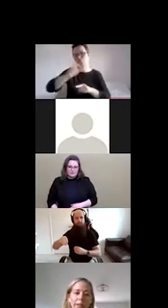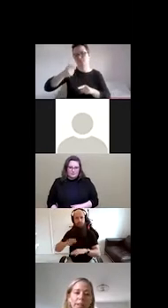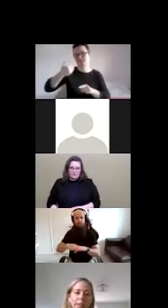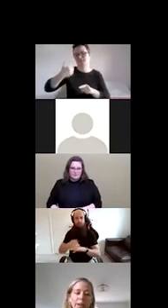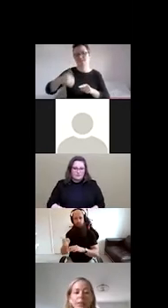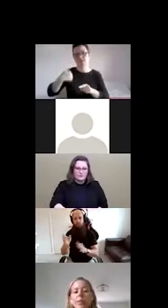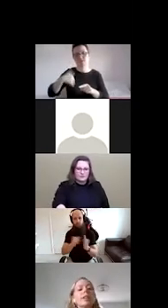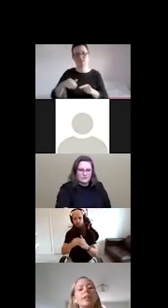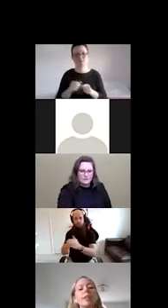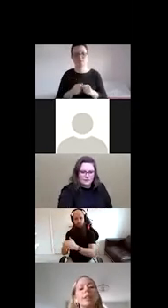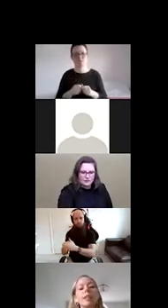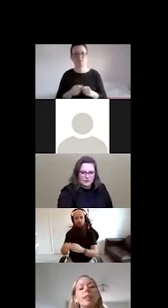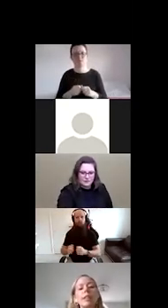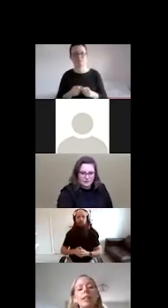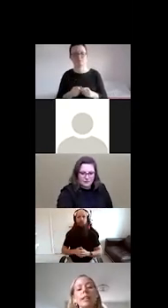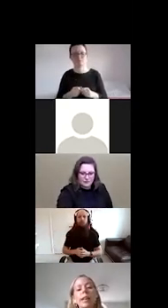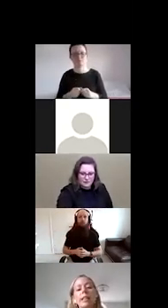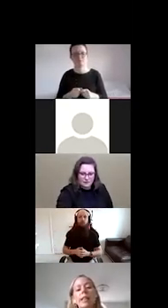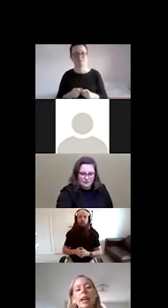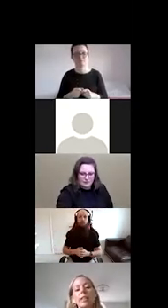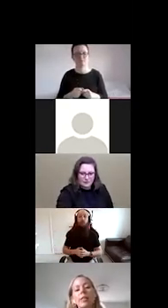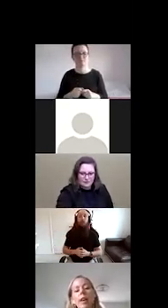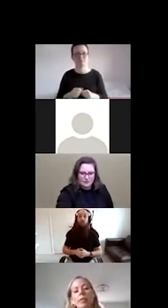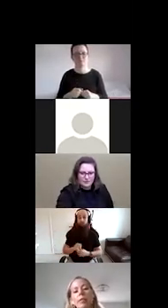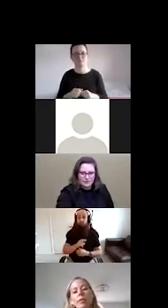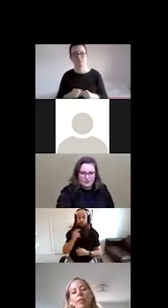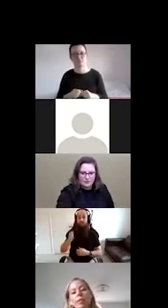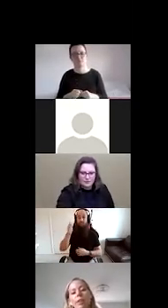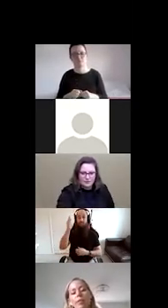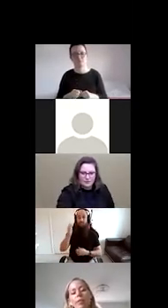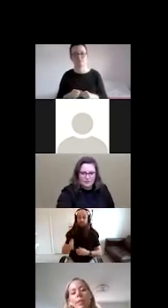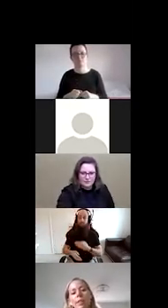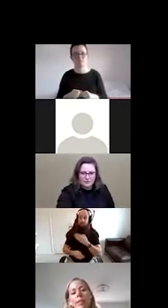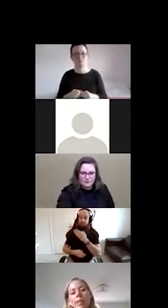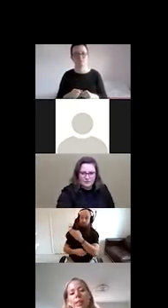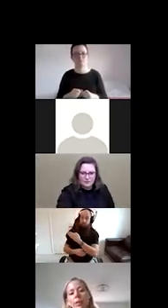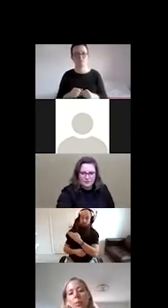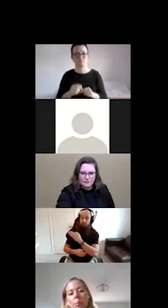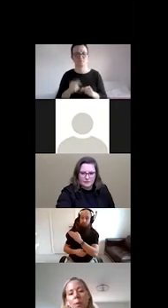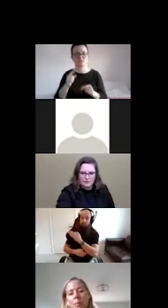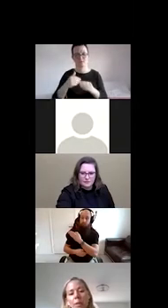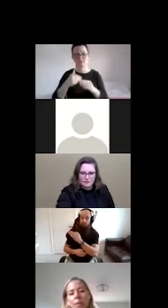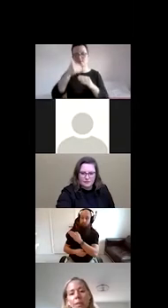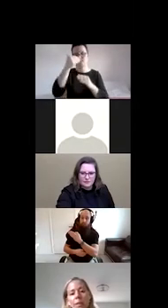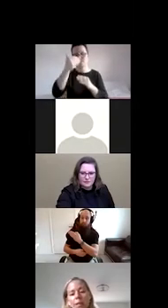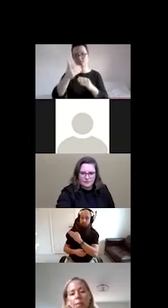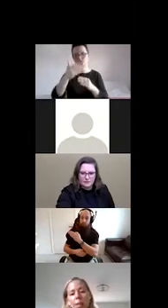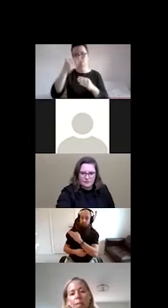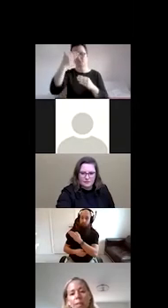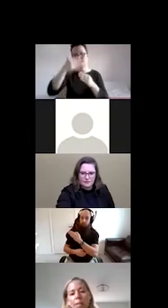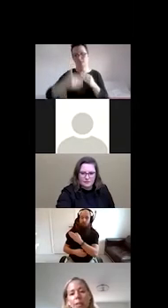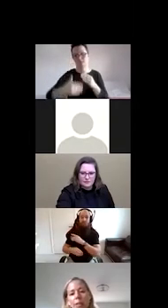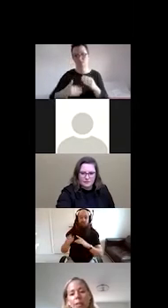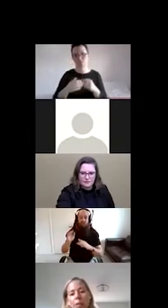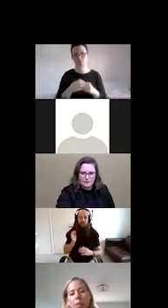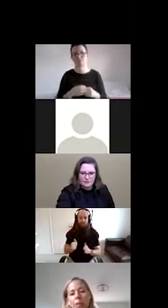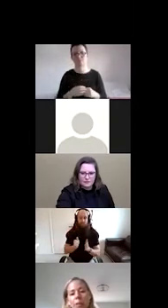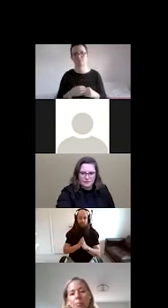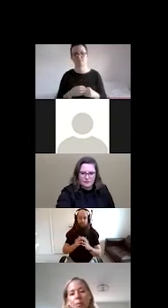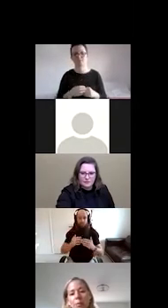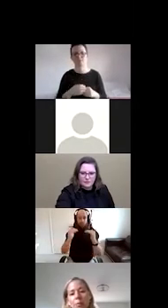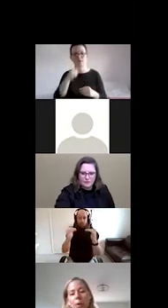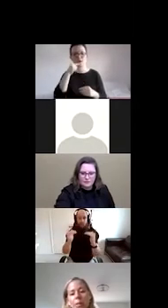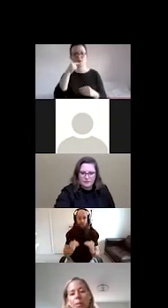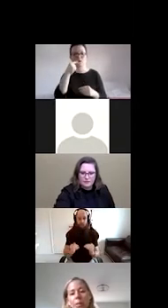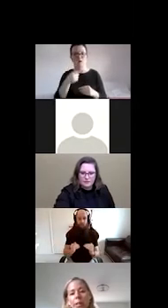And then on the next slide, we have a finding saying that women with disabilities are excluded